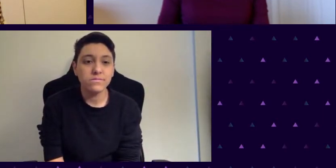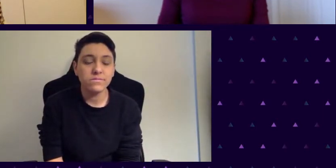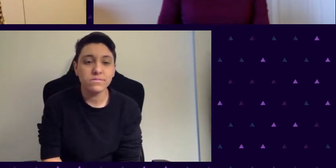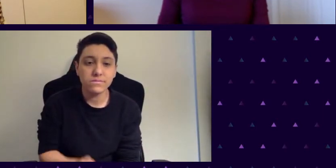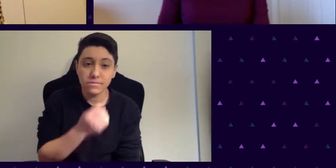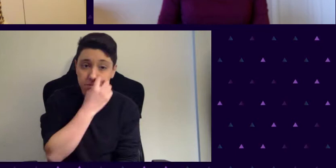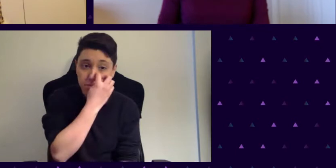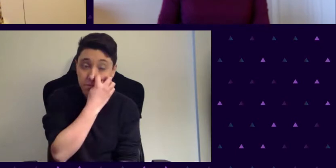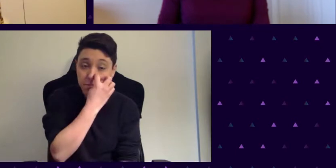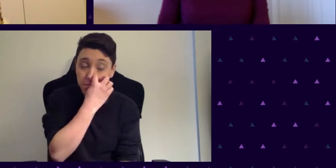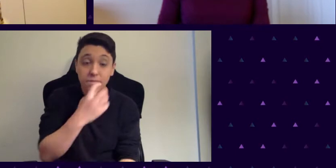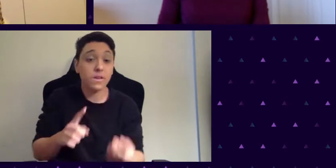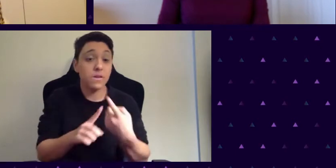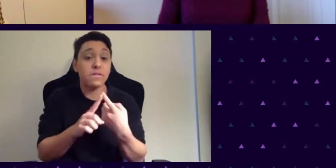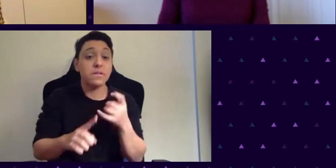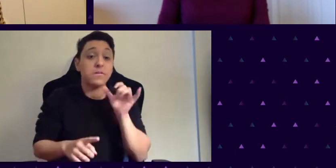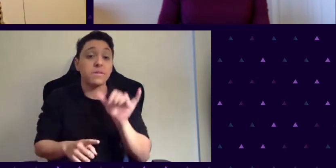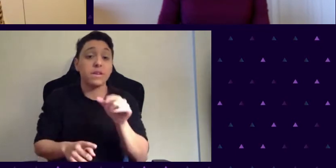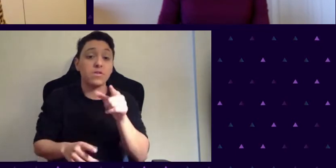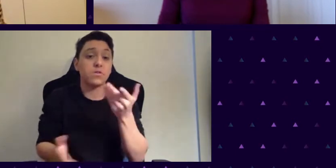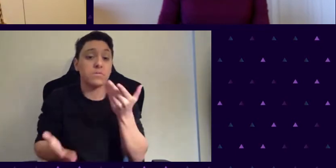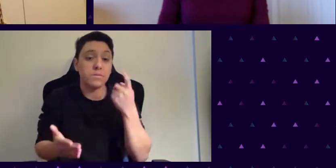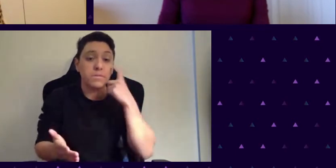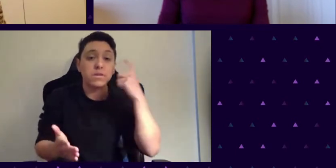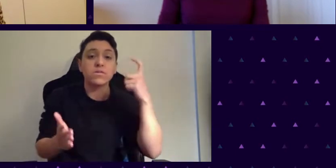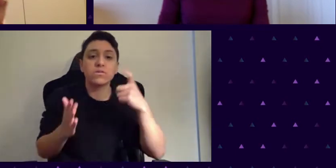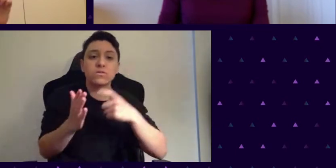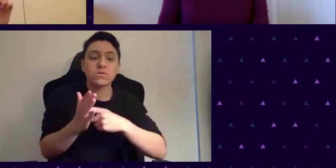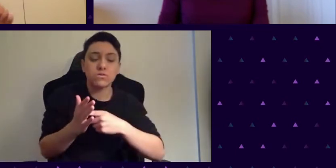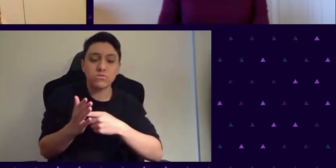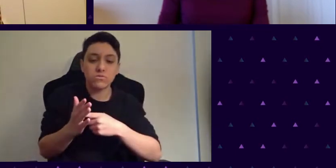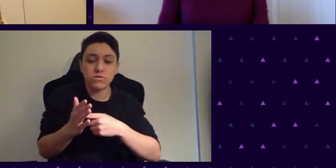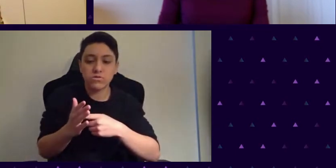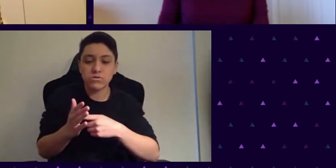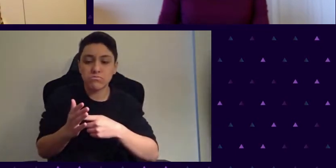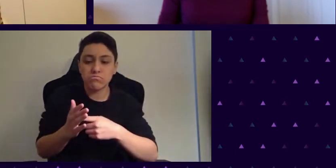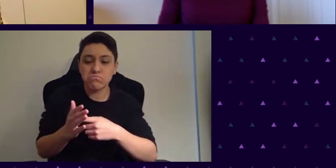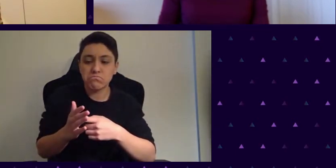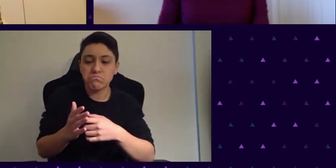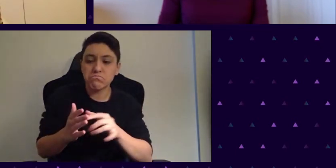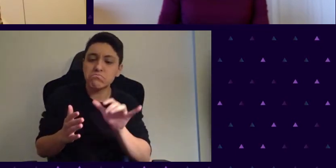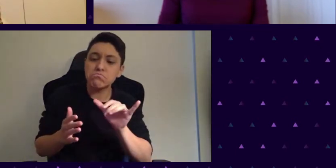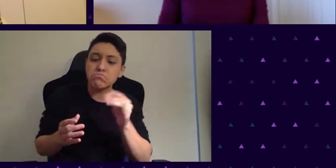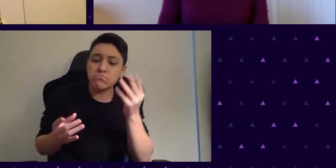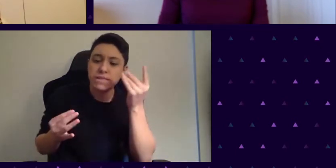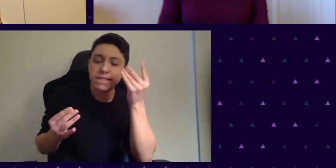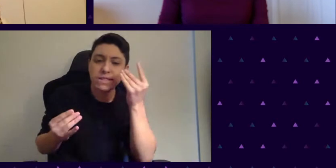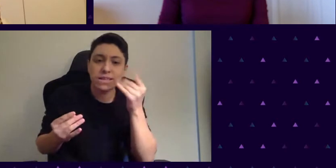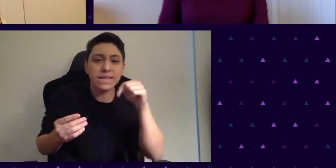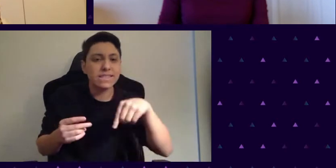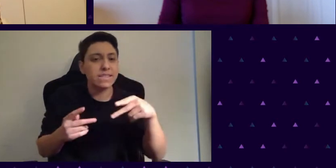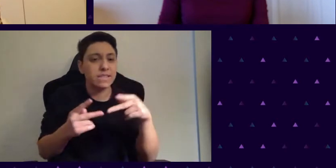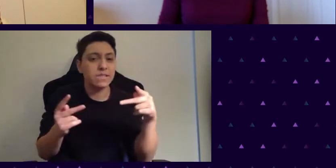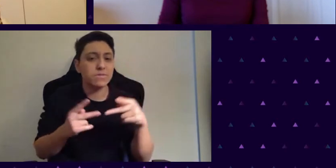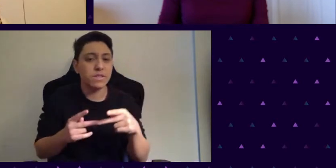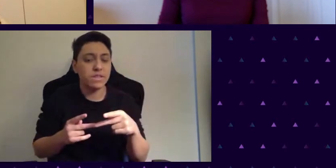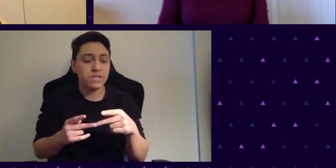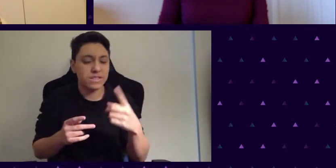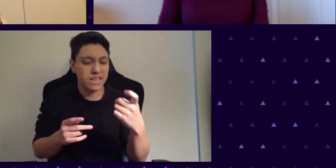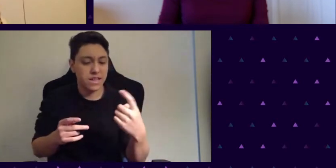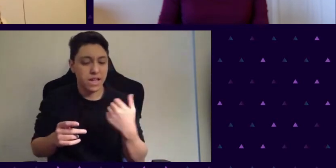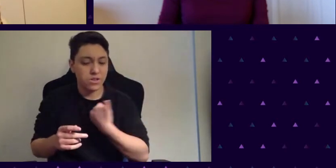And then from there, you might also notice asking perhaps this place, you can just ask yourself, what is it that I care